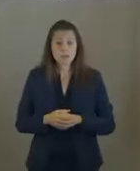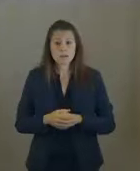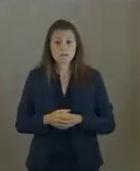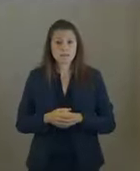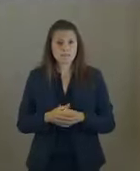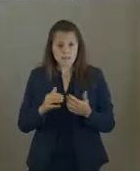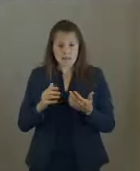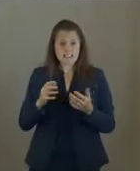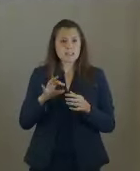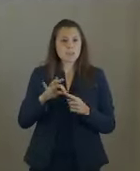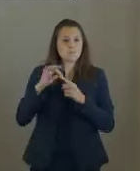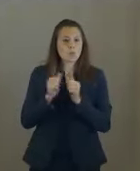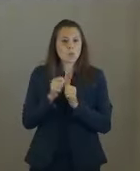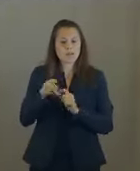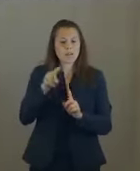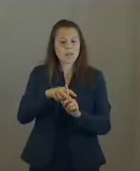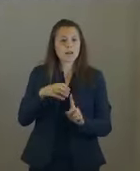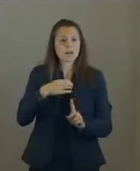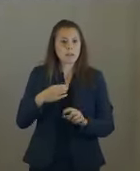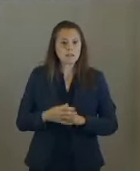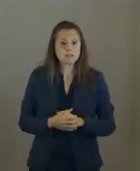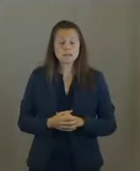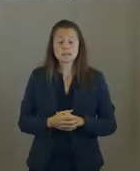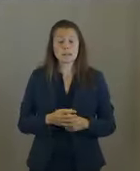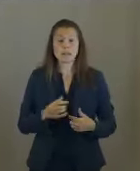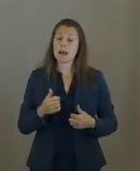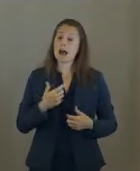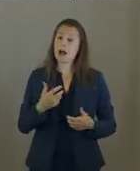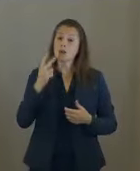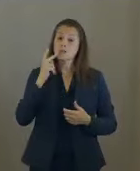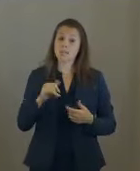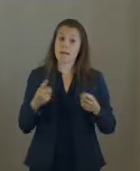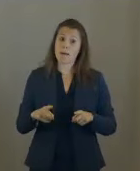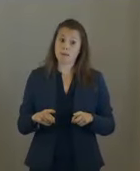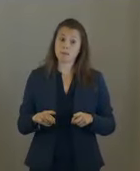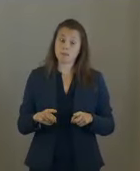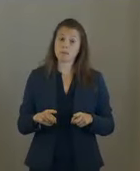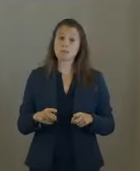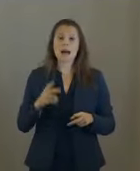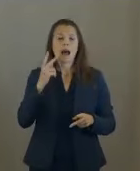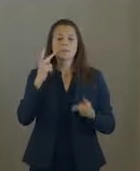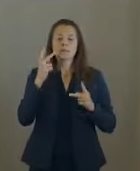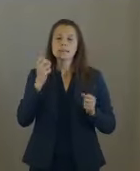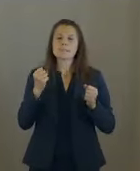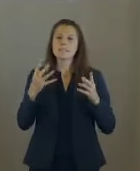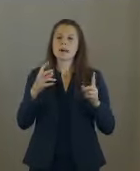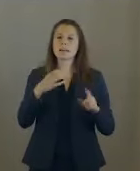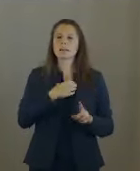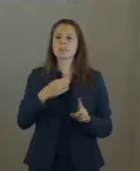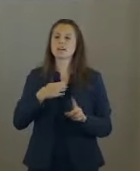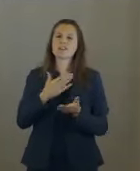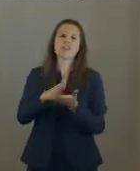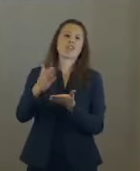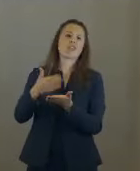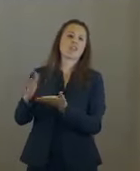they handle complaints. And I believe that this is something that I would like to see done because I've seen too many complaints just summarily